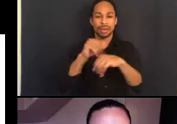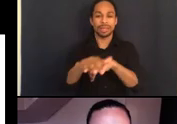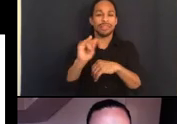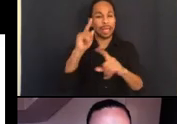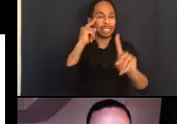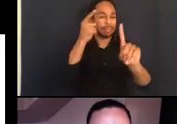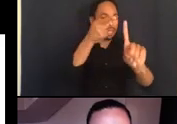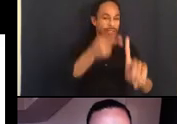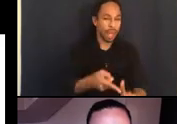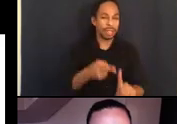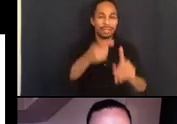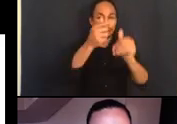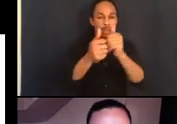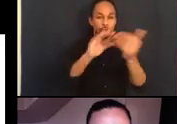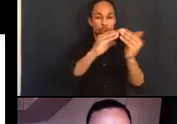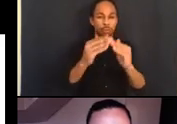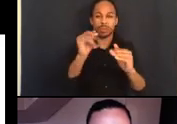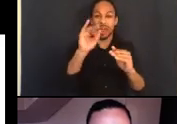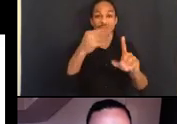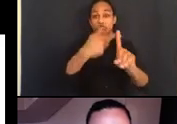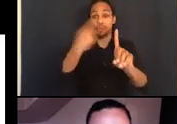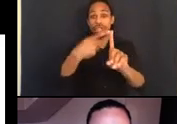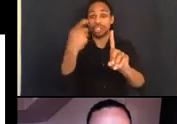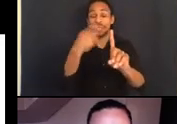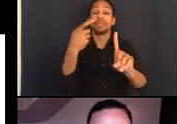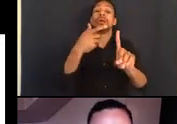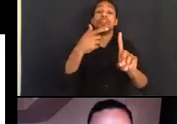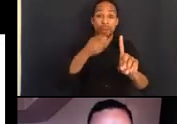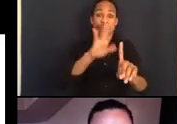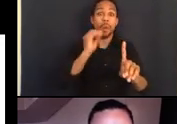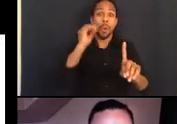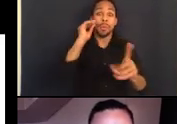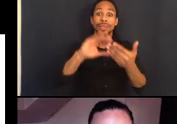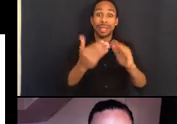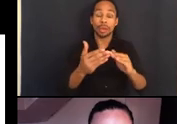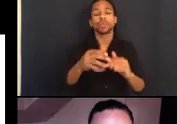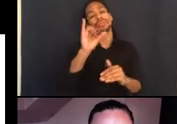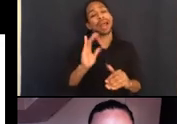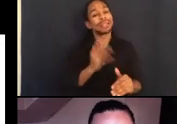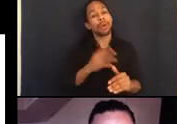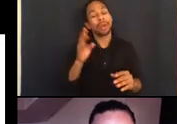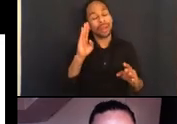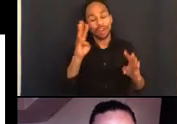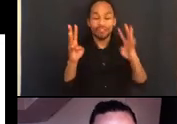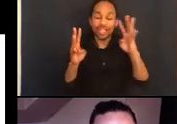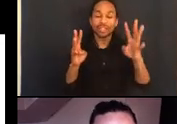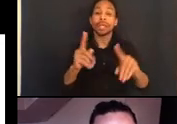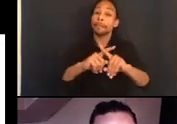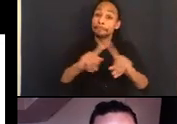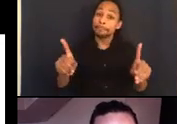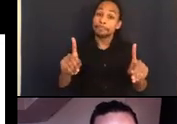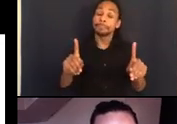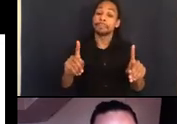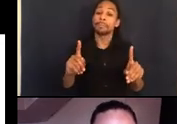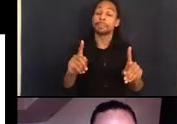each community of origin of the Hometown Association. So those are our innovation, but as talking to these 110. Thank